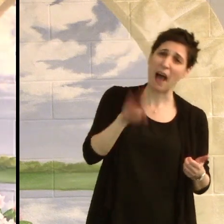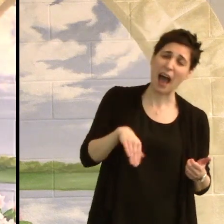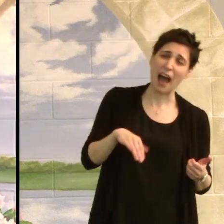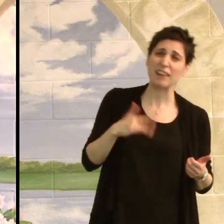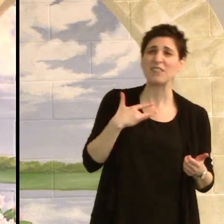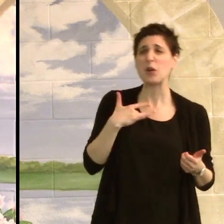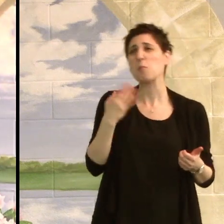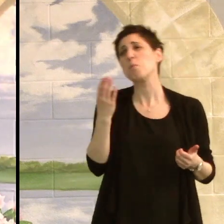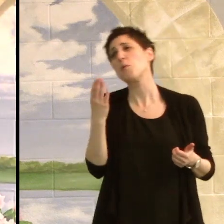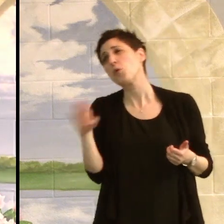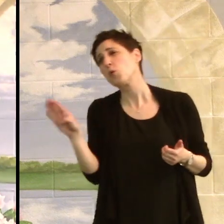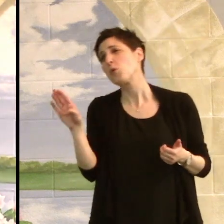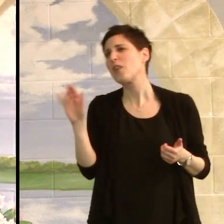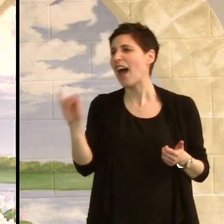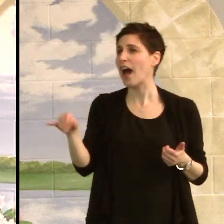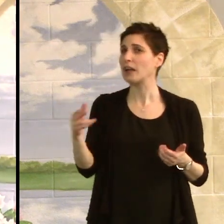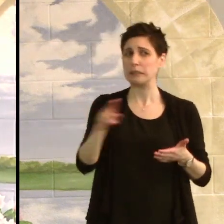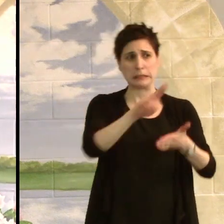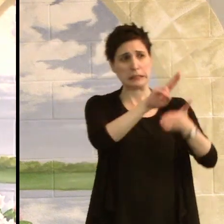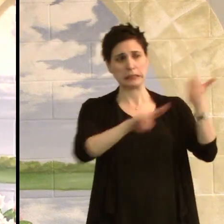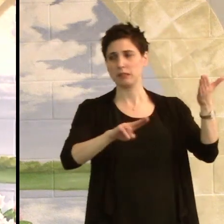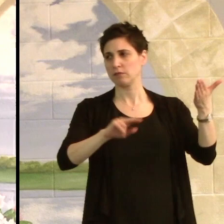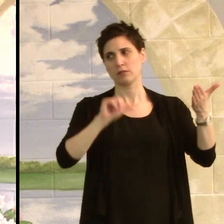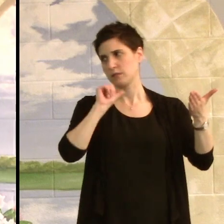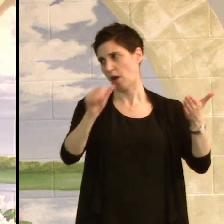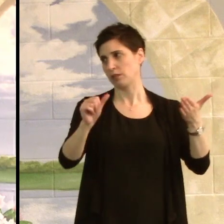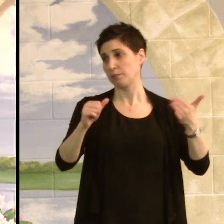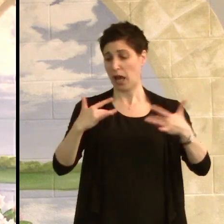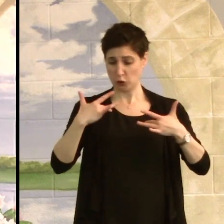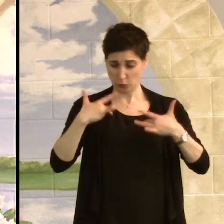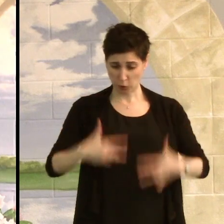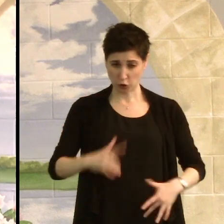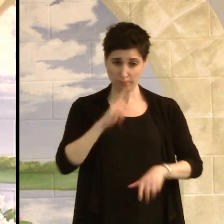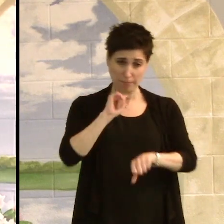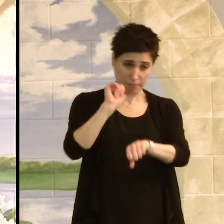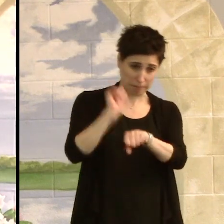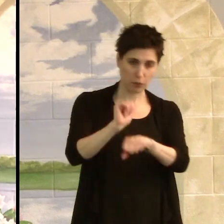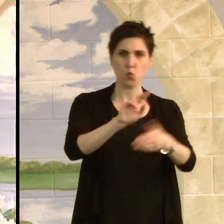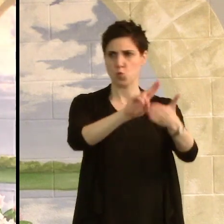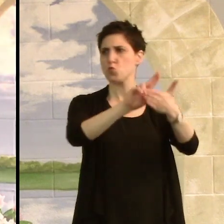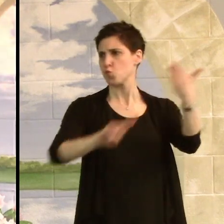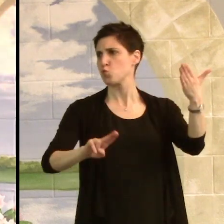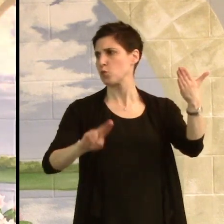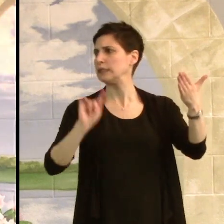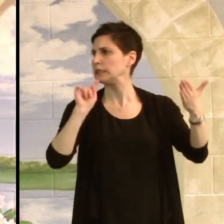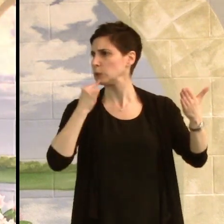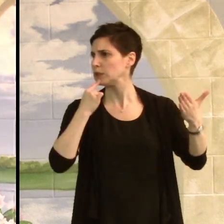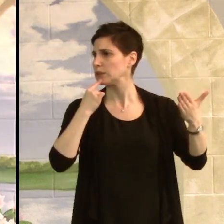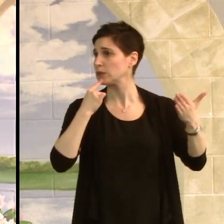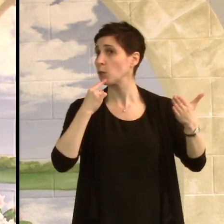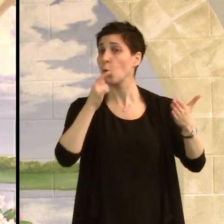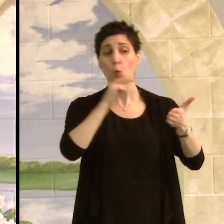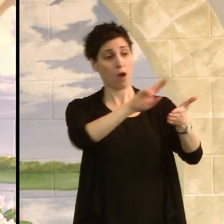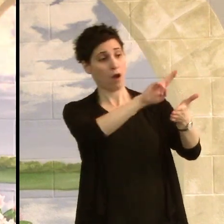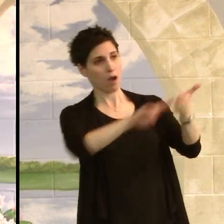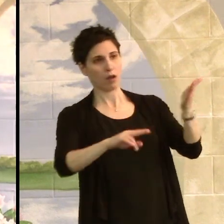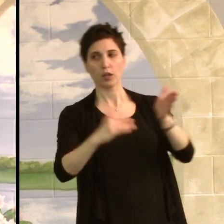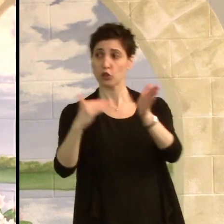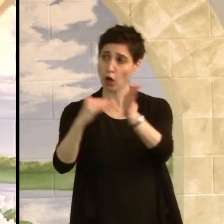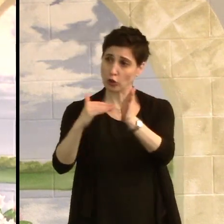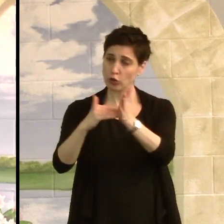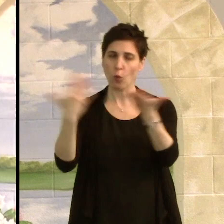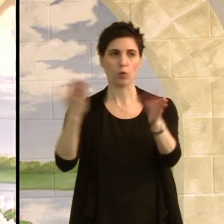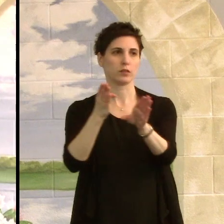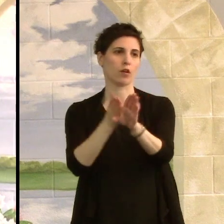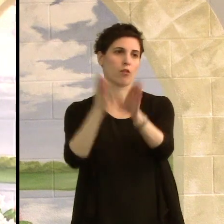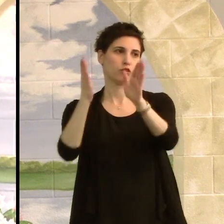Clinical depression is serious and can only be diagnosed by a doctor or a